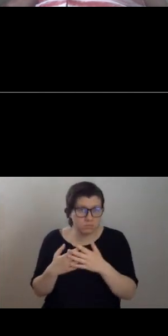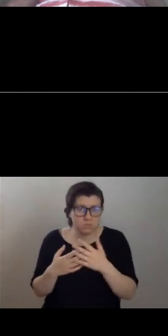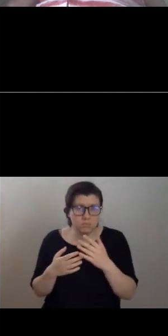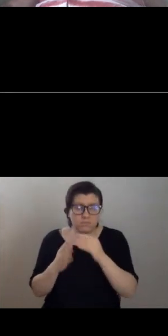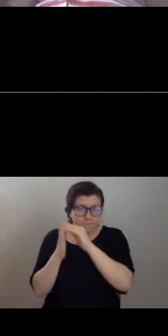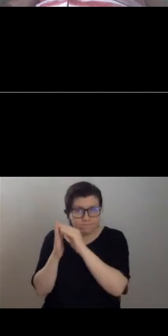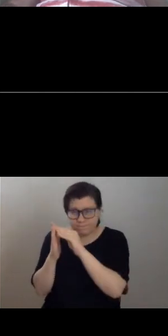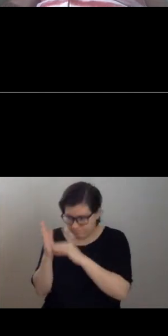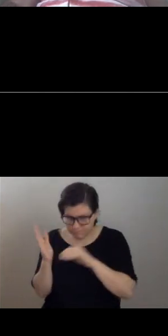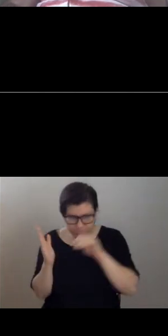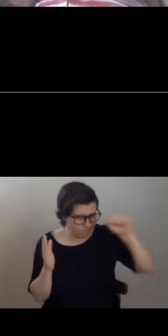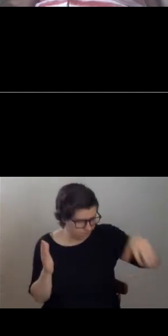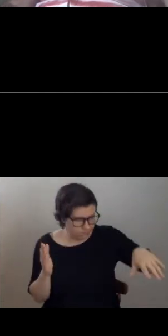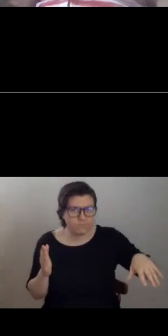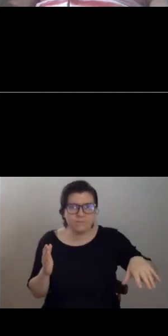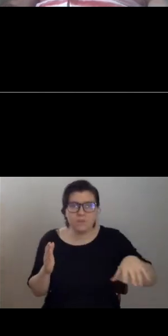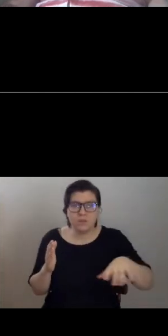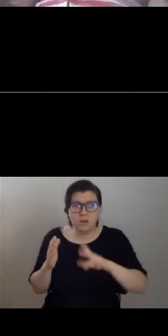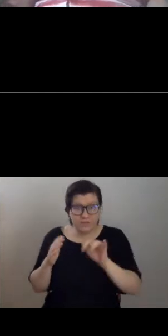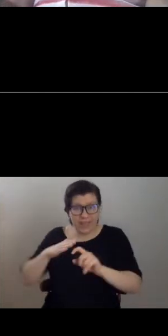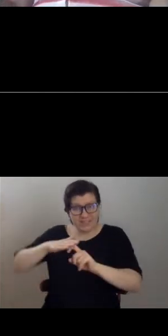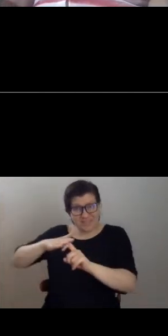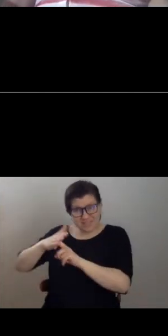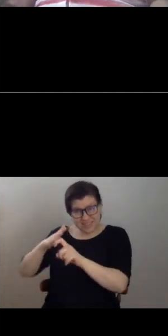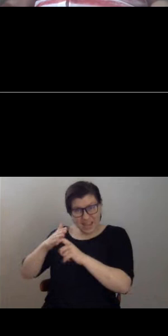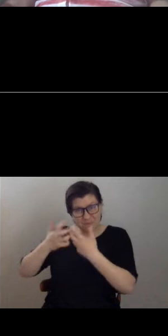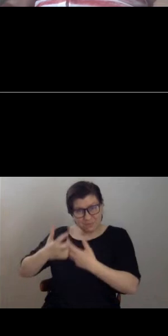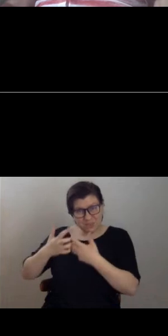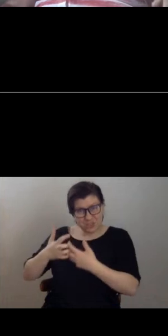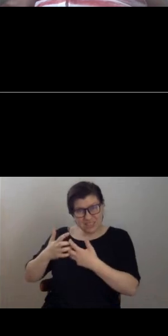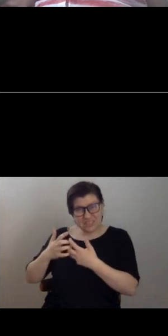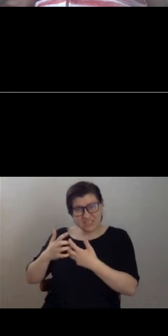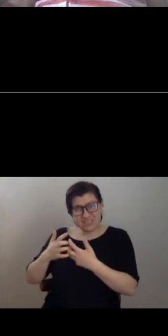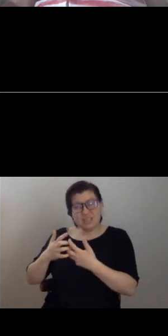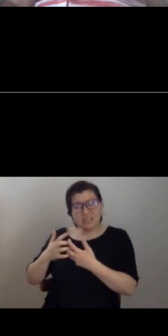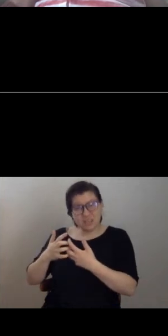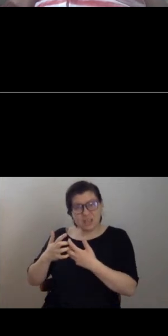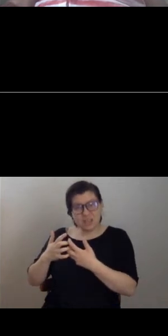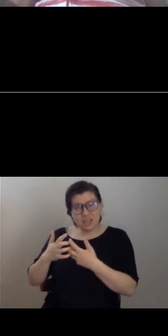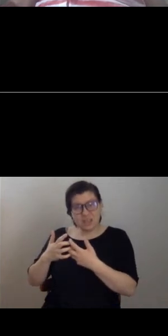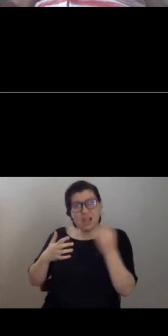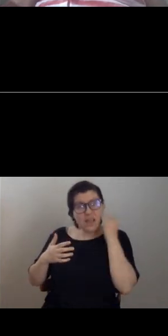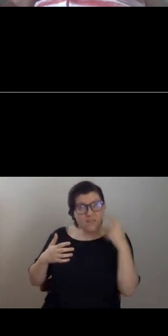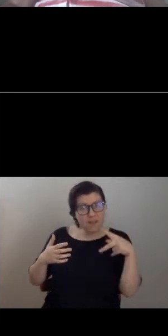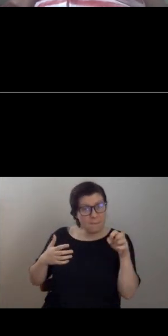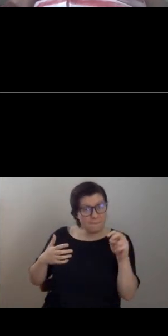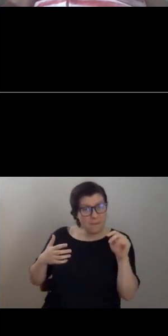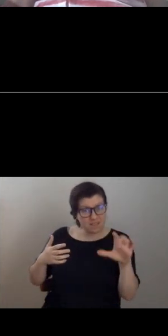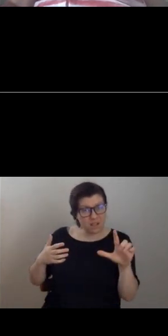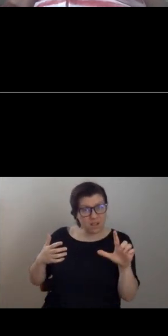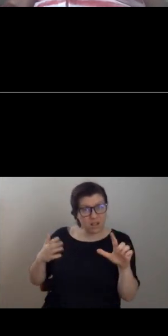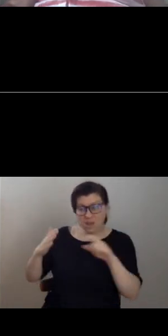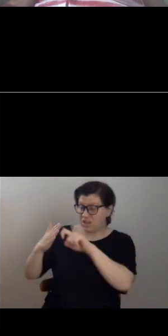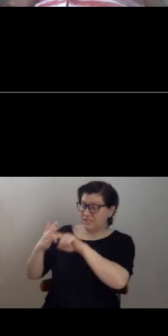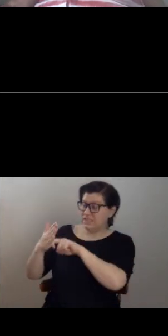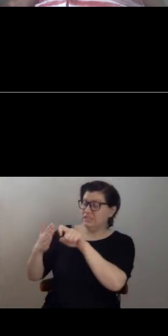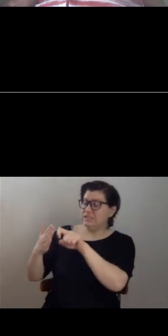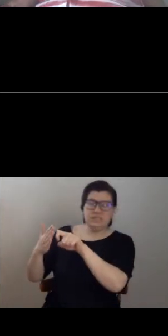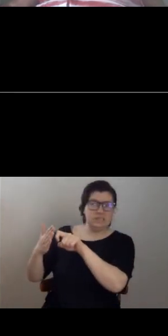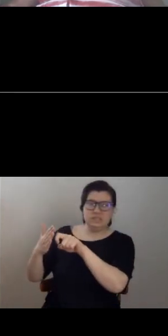out and put them in the ballot reading device. It will actually, if you use pencil, it will actually break